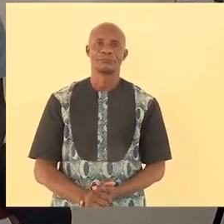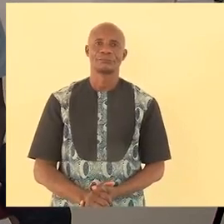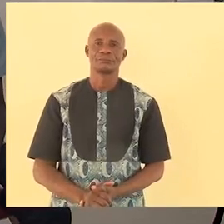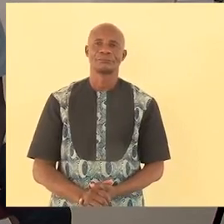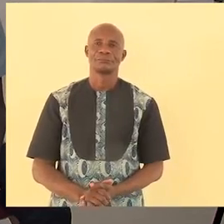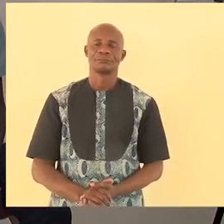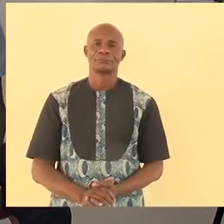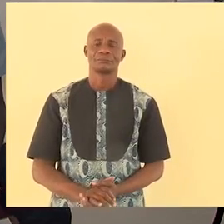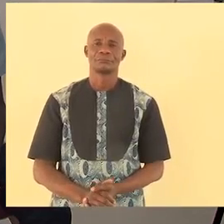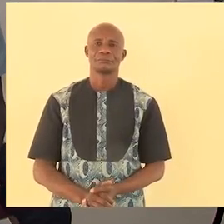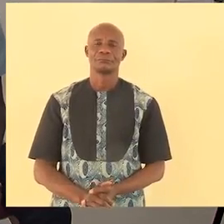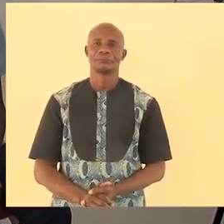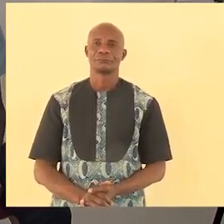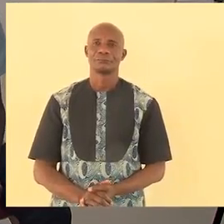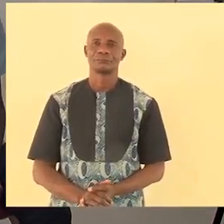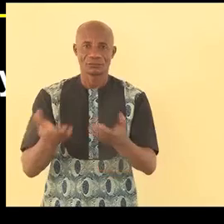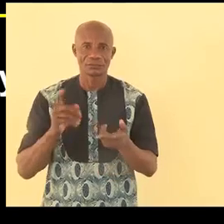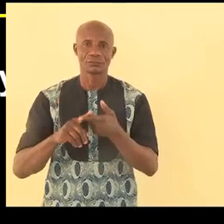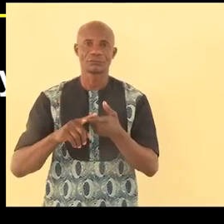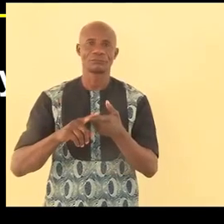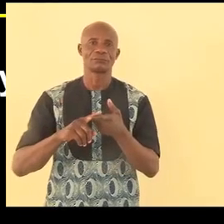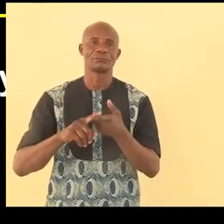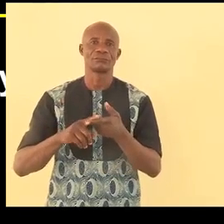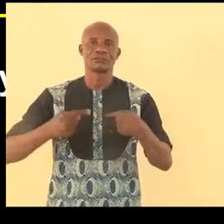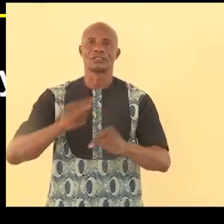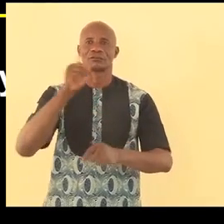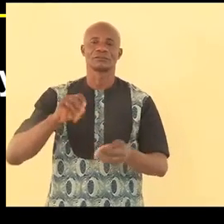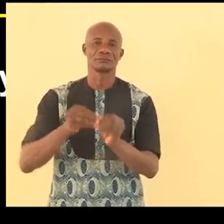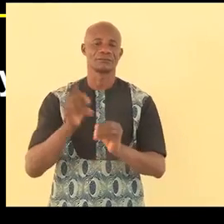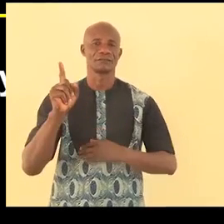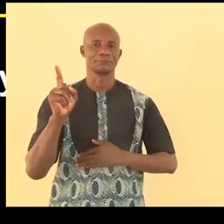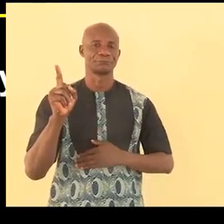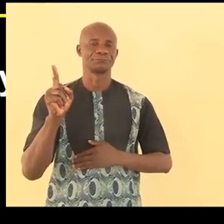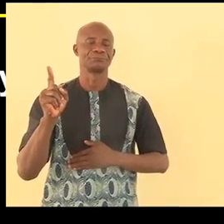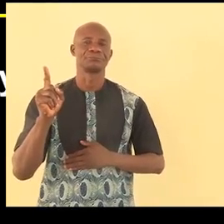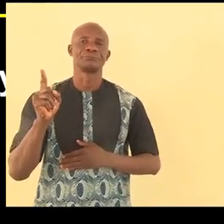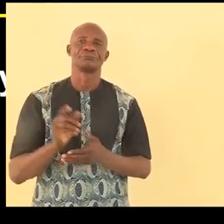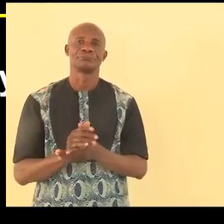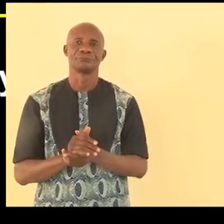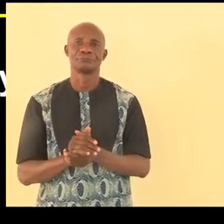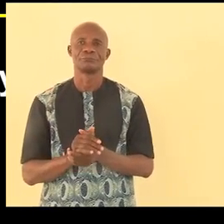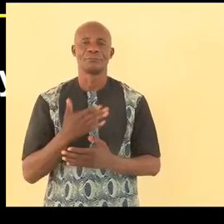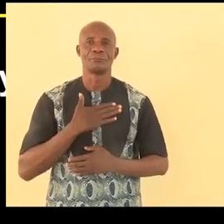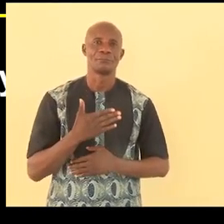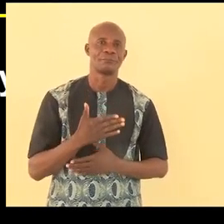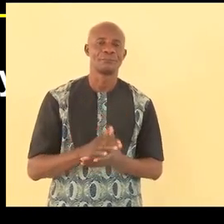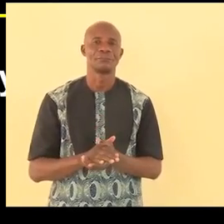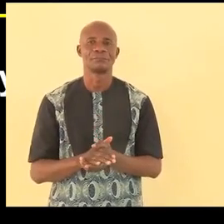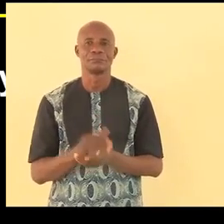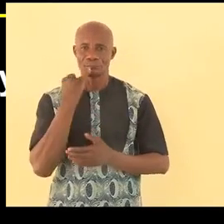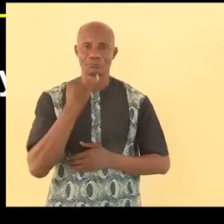Let's hear from Ebenezer. I want to attempt question number one. Father, life